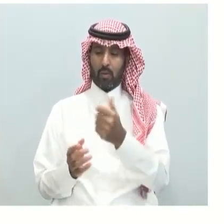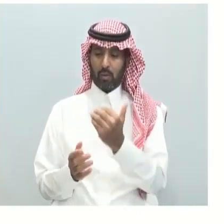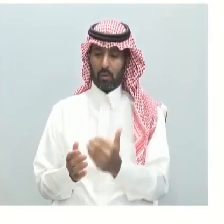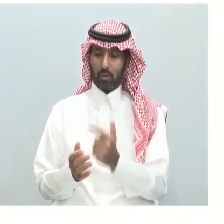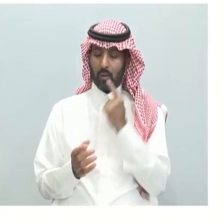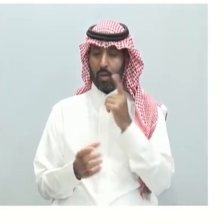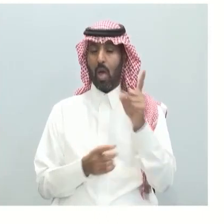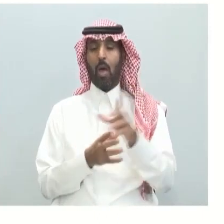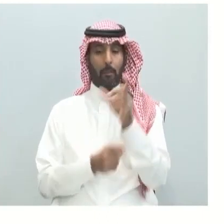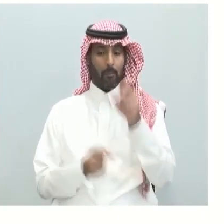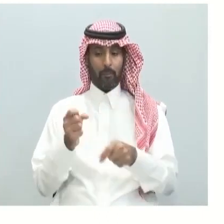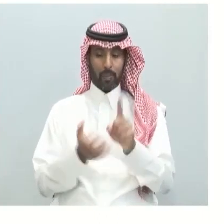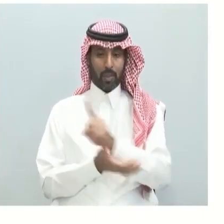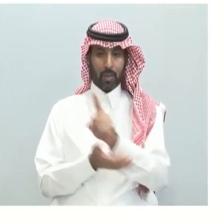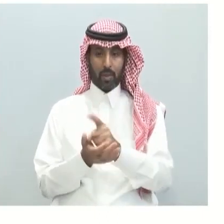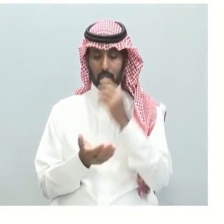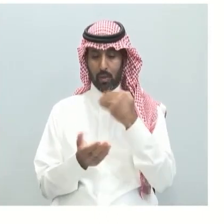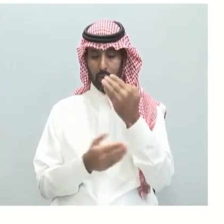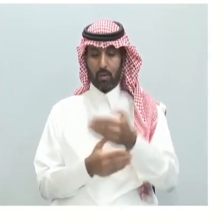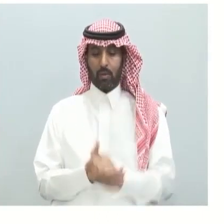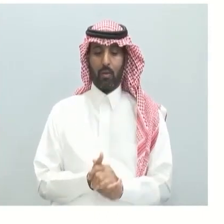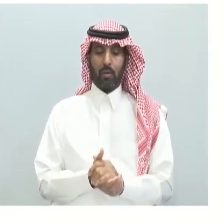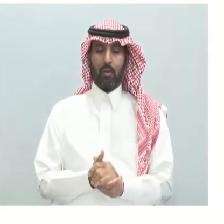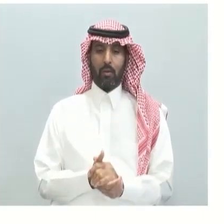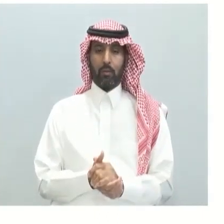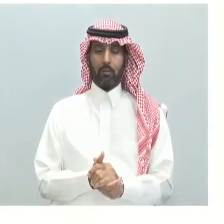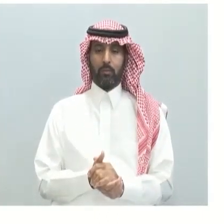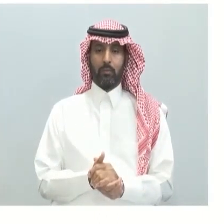the environment. You should try it.